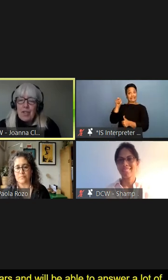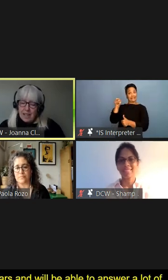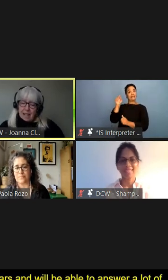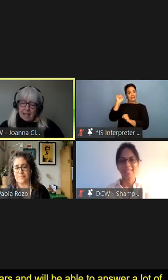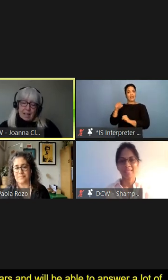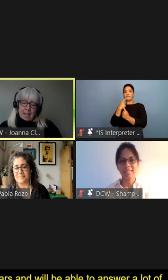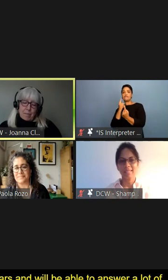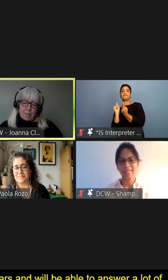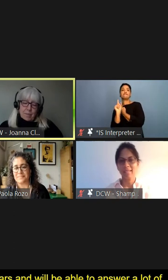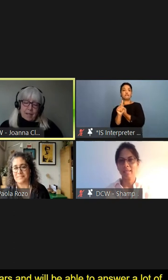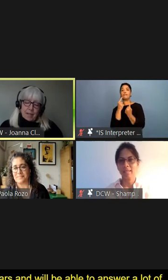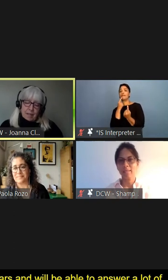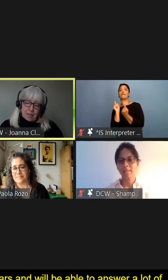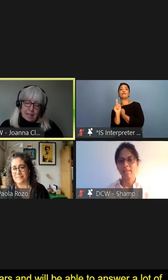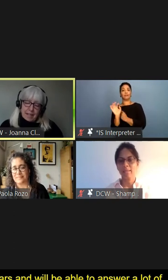sure,